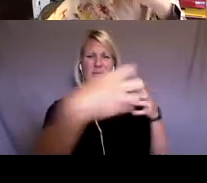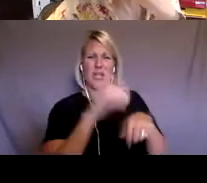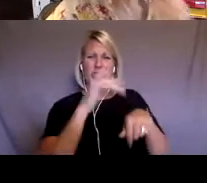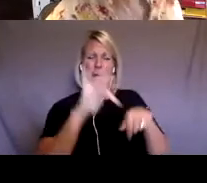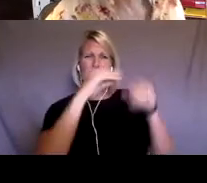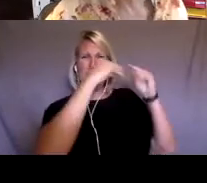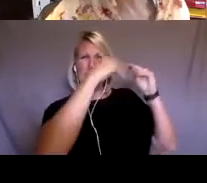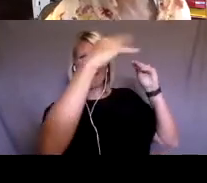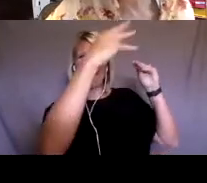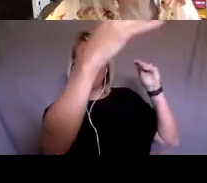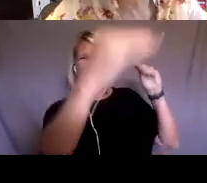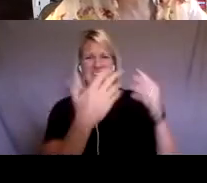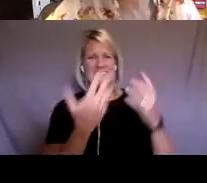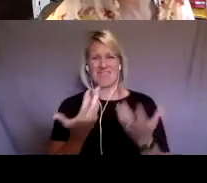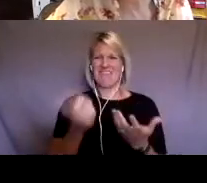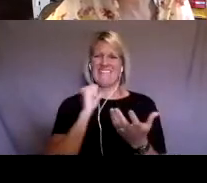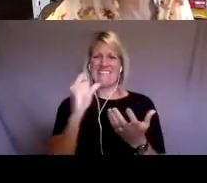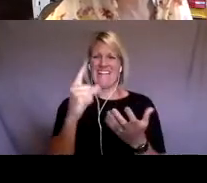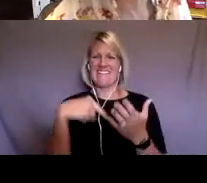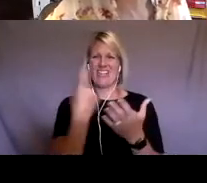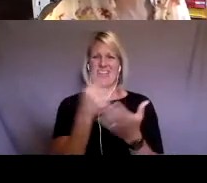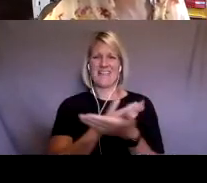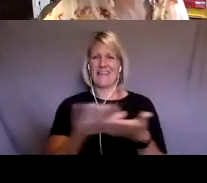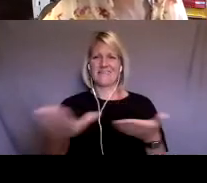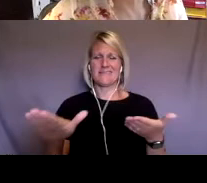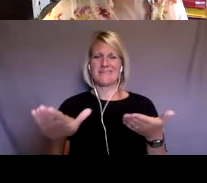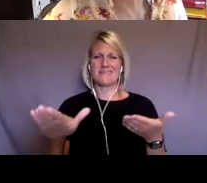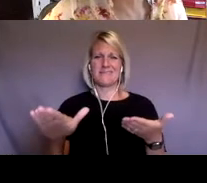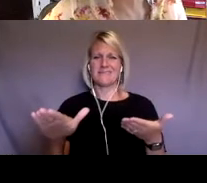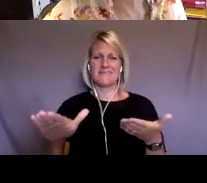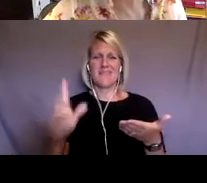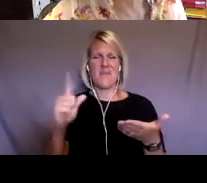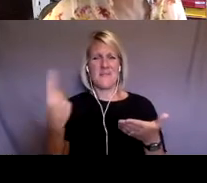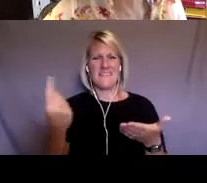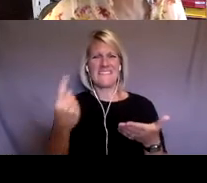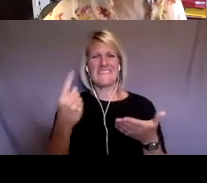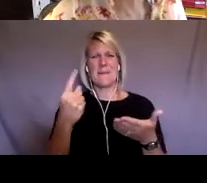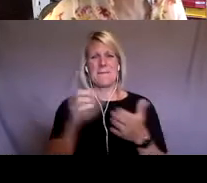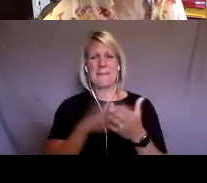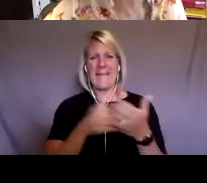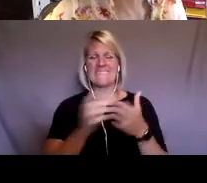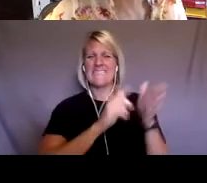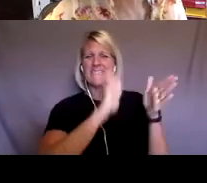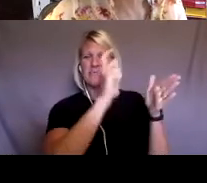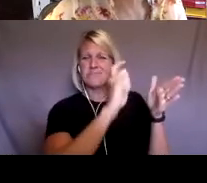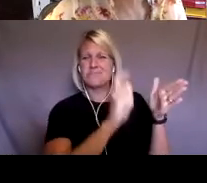gentleman, all along our streets, only graffiti and barbed wire fences.